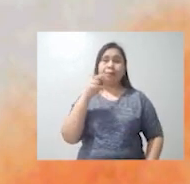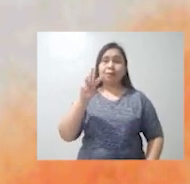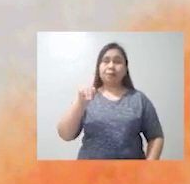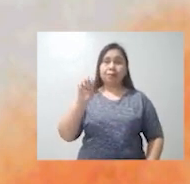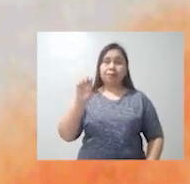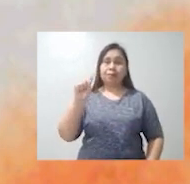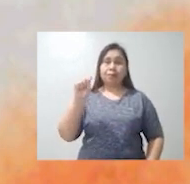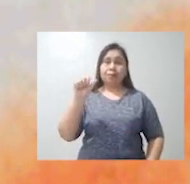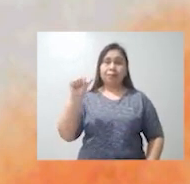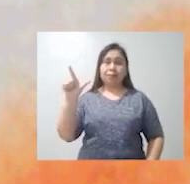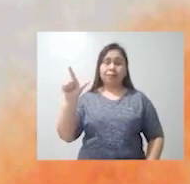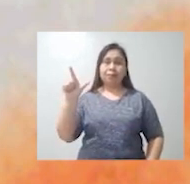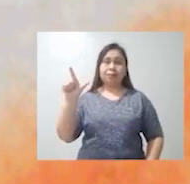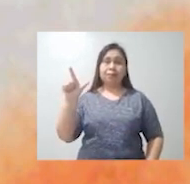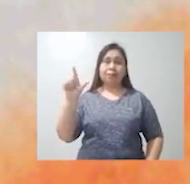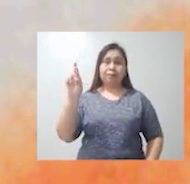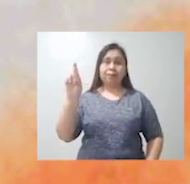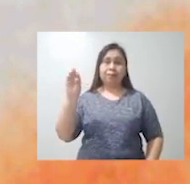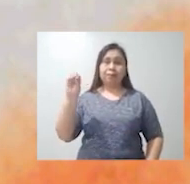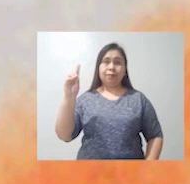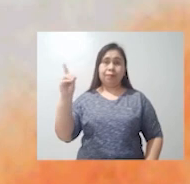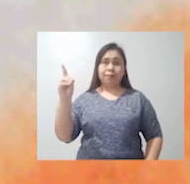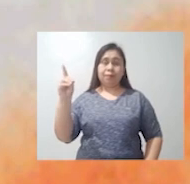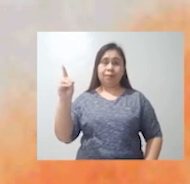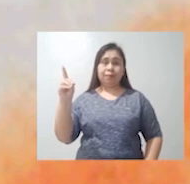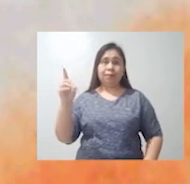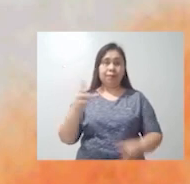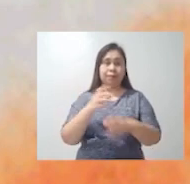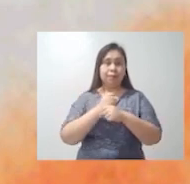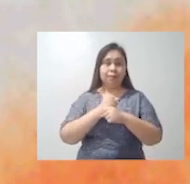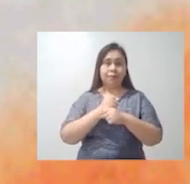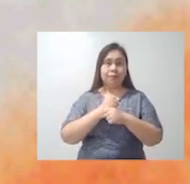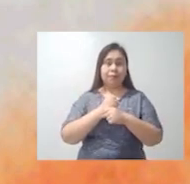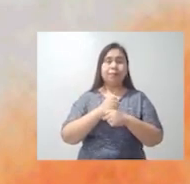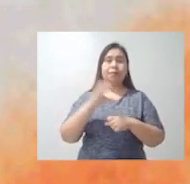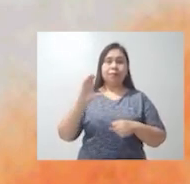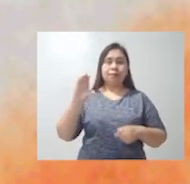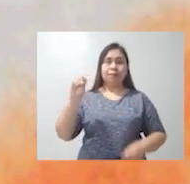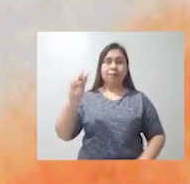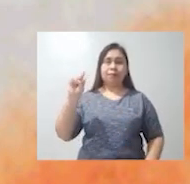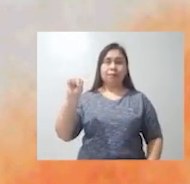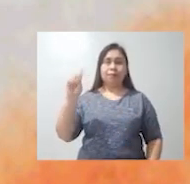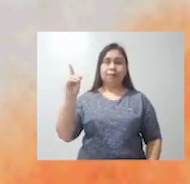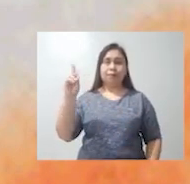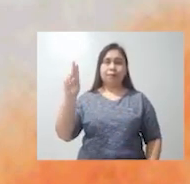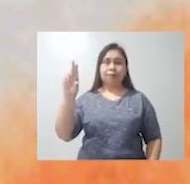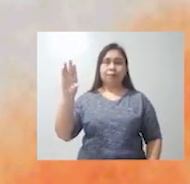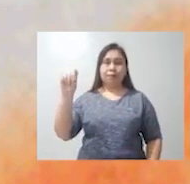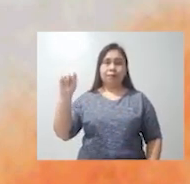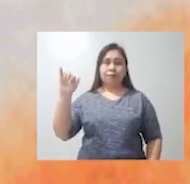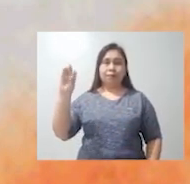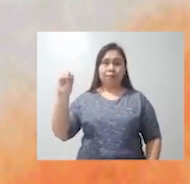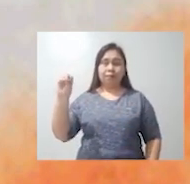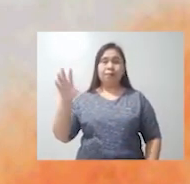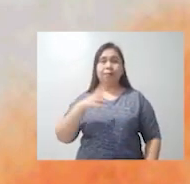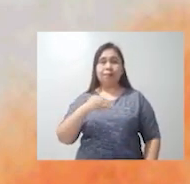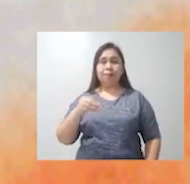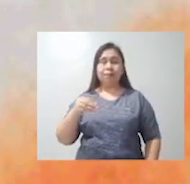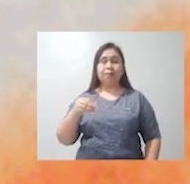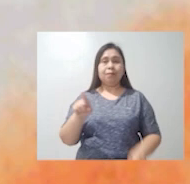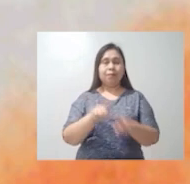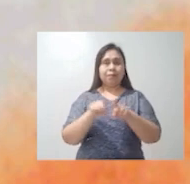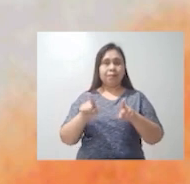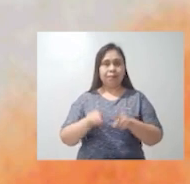rod, the flame hits the metal rod by conduction. At the same time, it also warms the air above it, producing